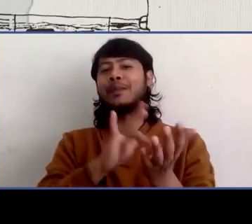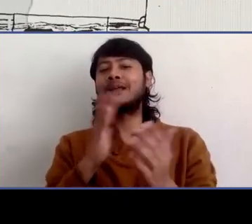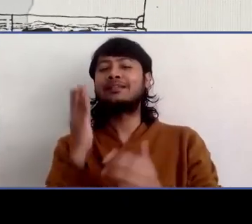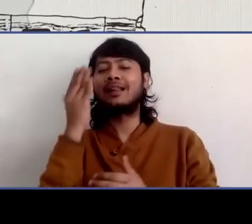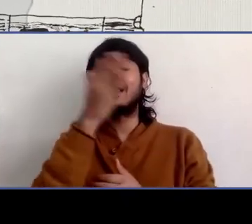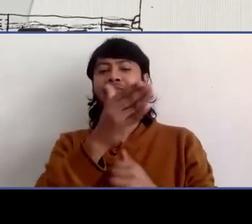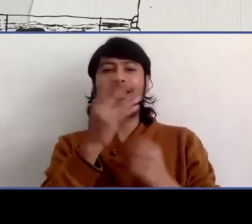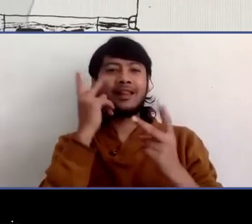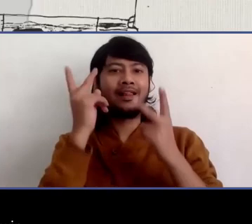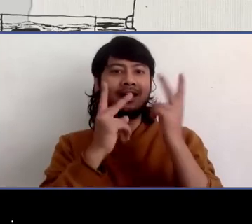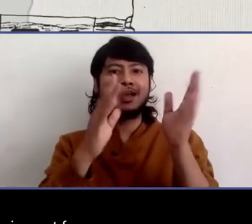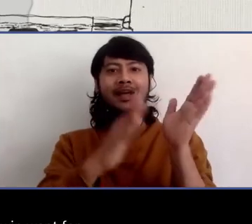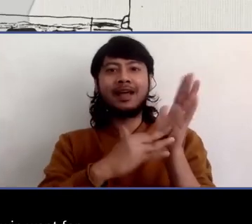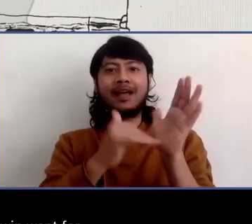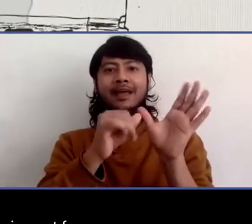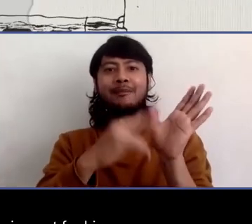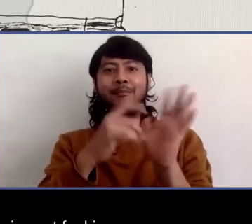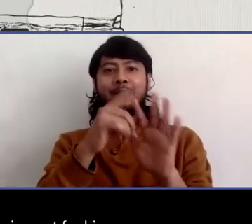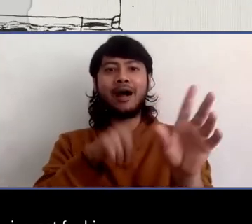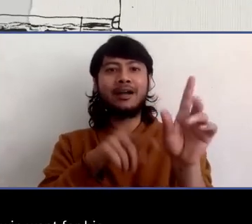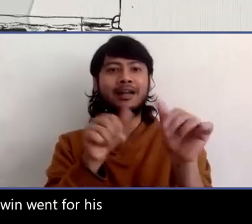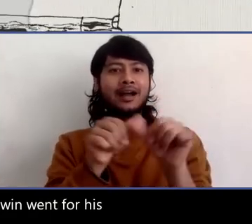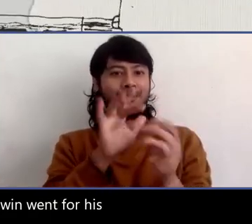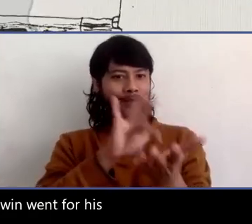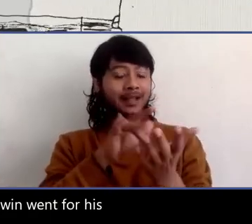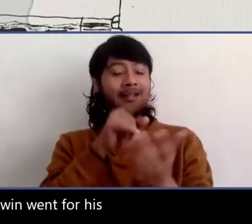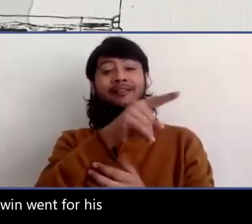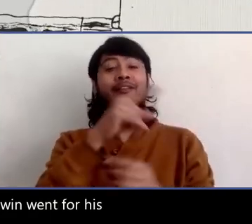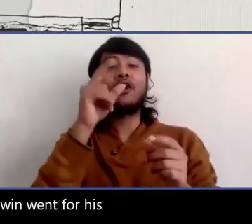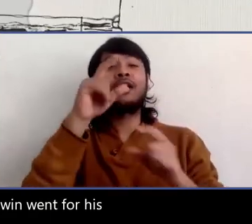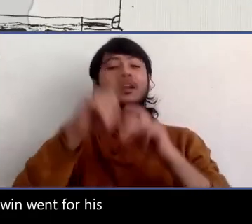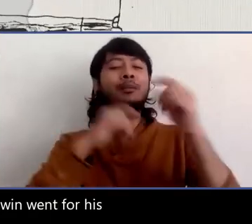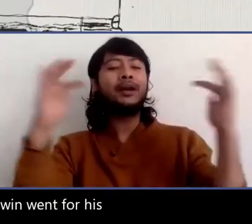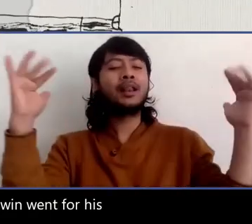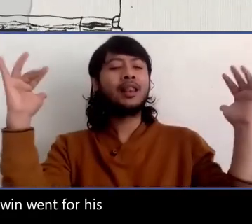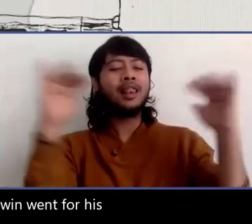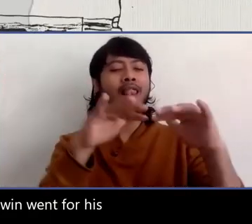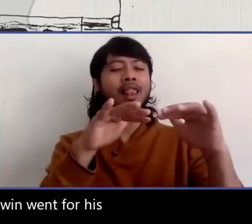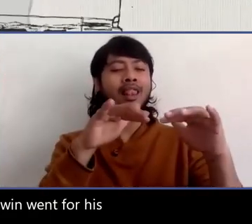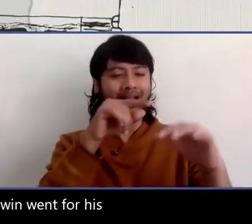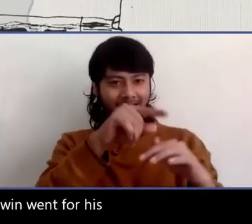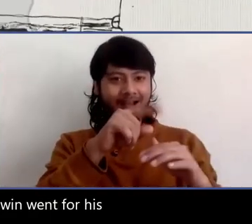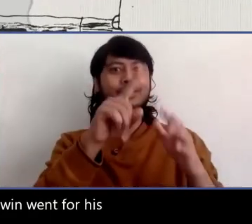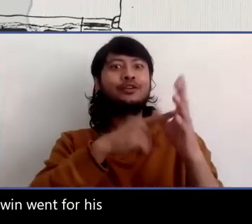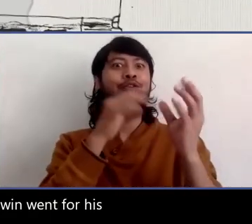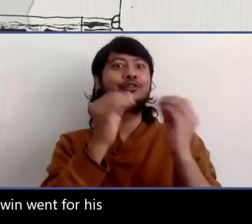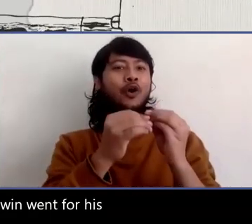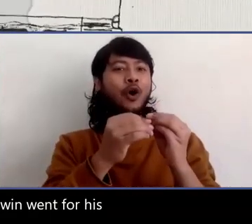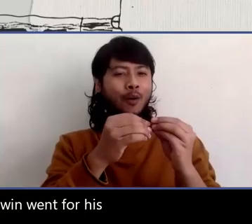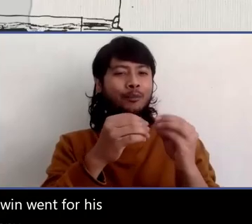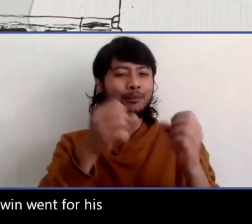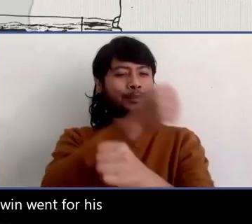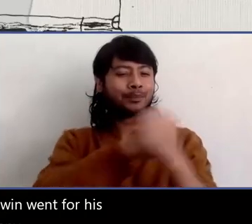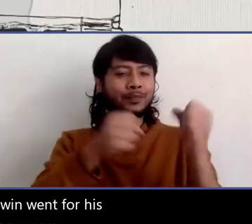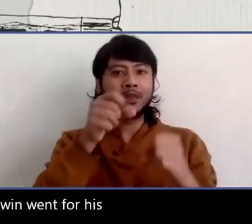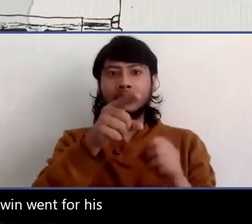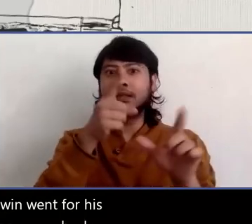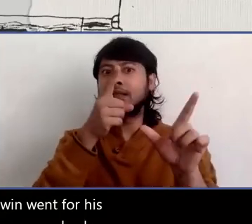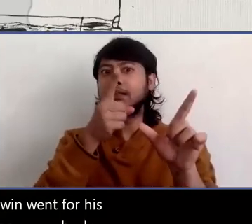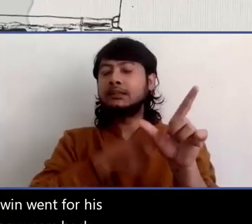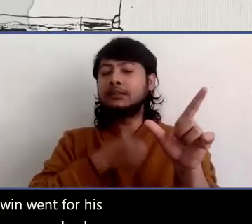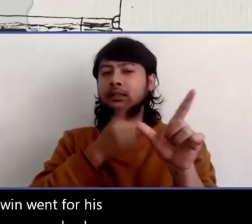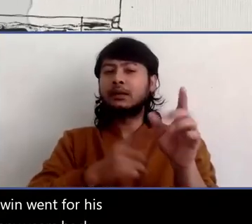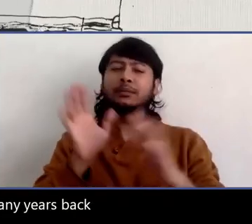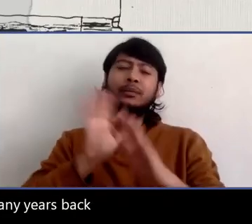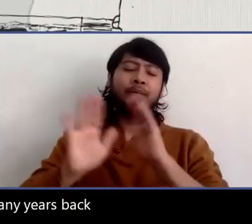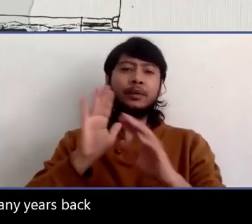his campus placement for a job. And they had to go by a bus. And this was many, many years back. Imagine from Bangalore to going to a